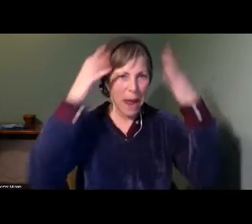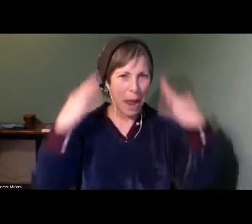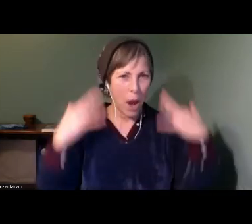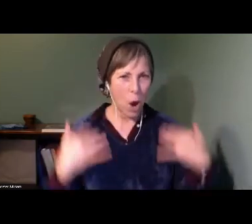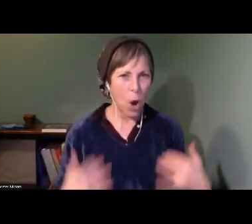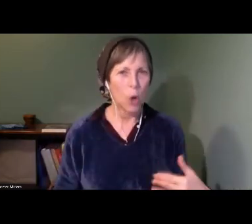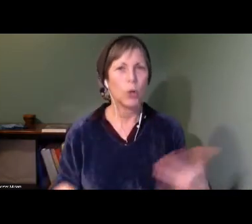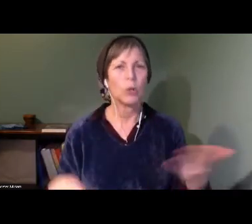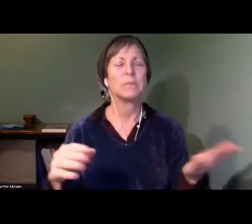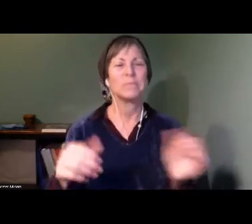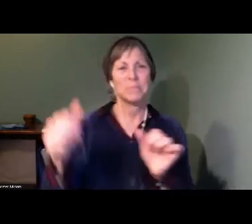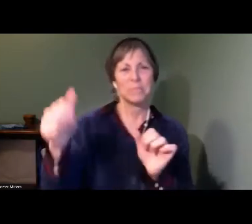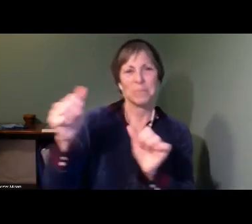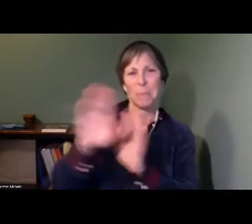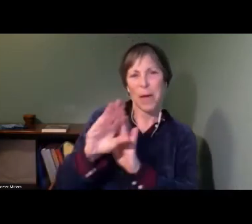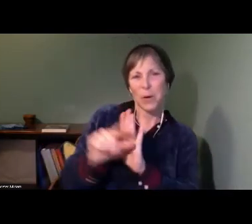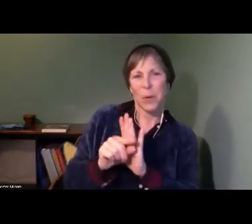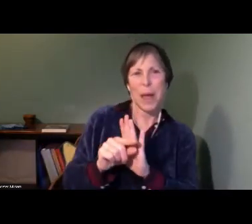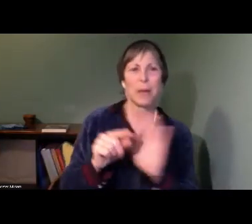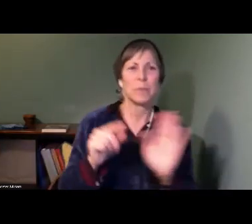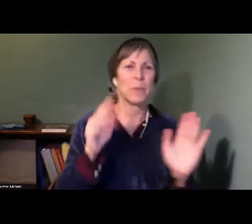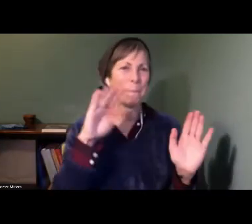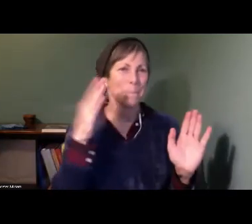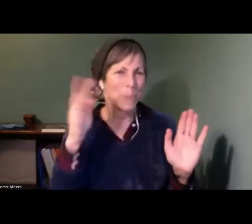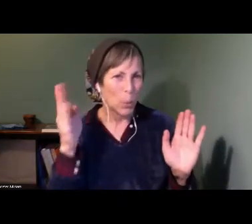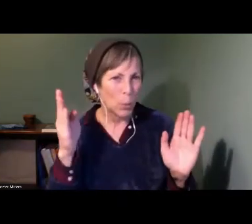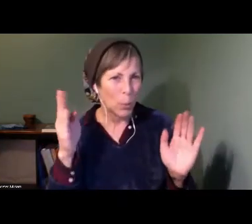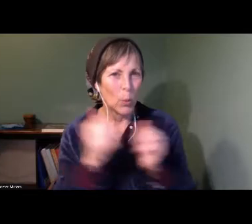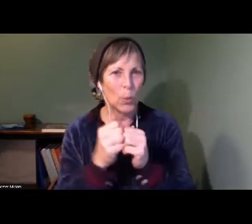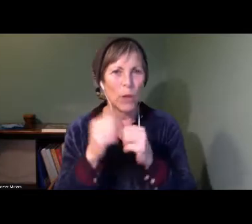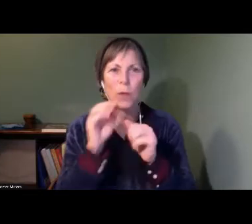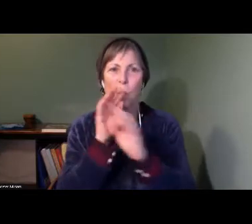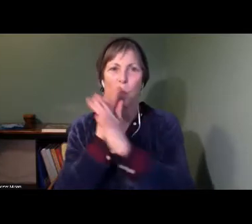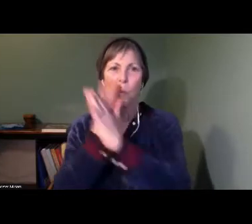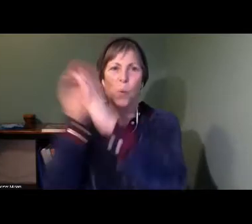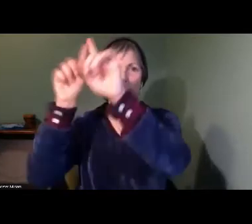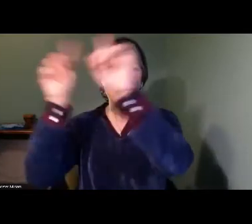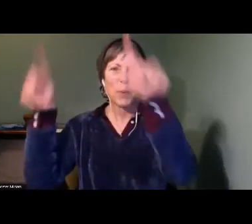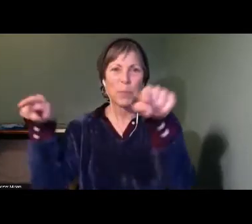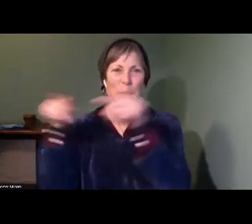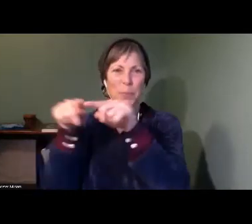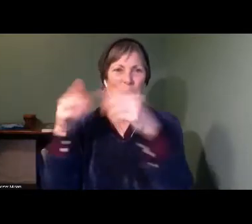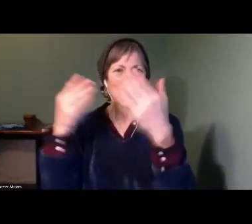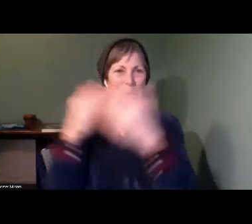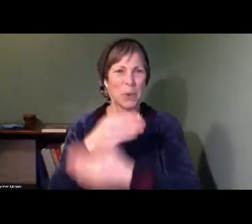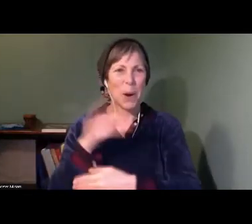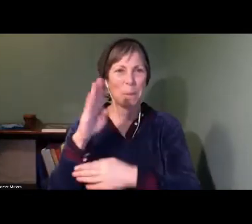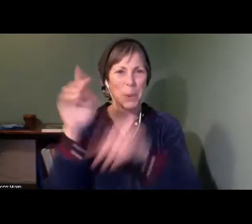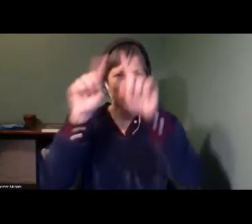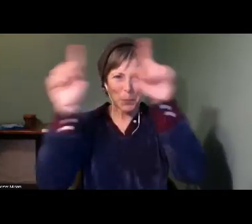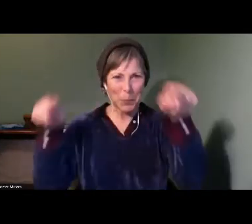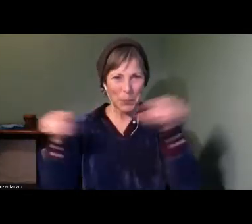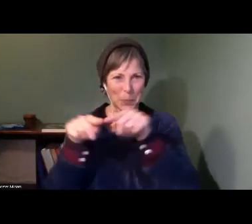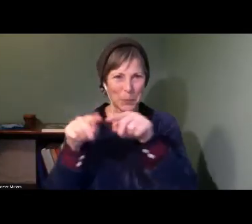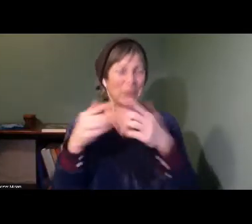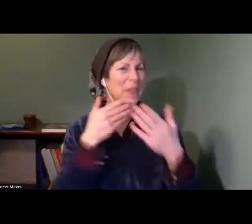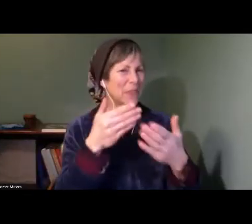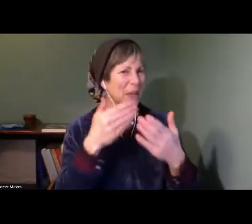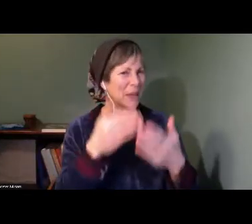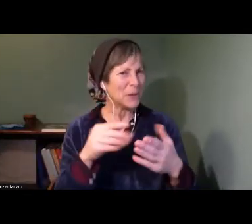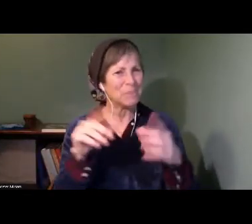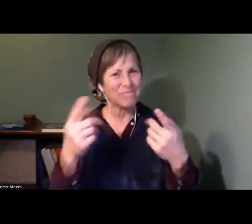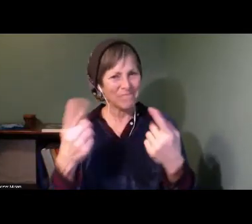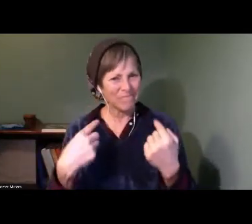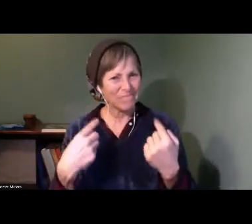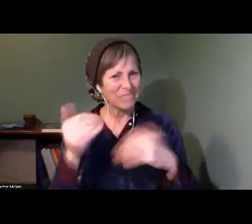background with a little speech bubble in a darker blue. Thank you so much for attending this meeting tonight. Before we get